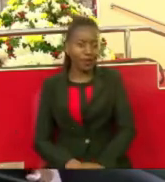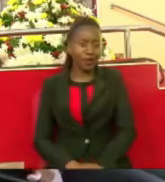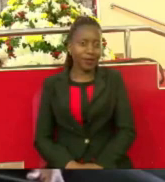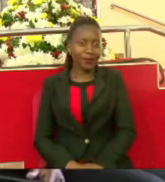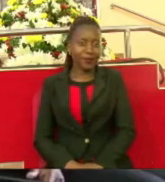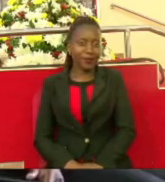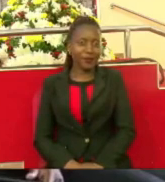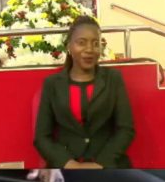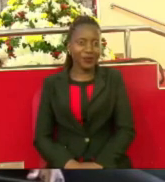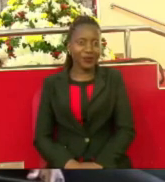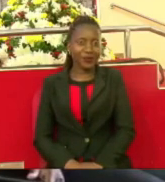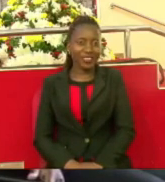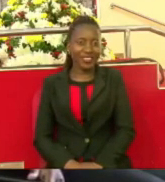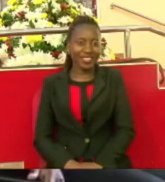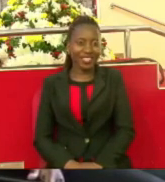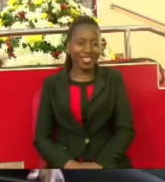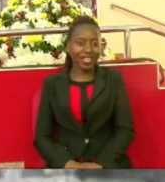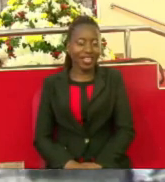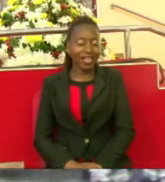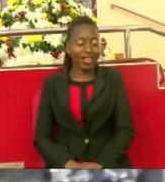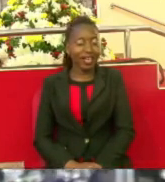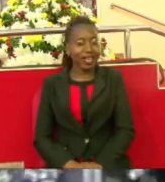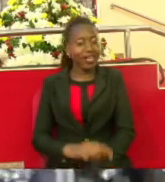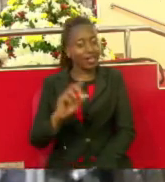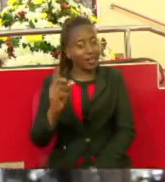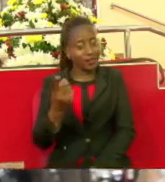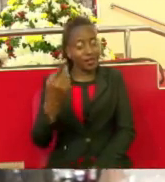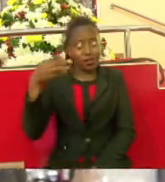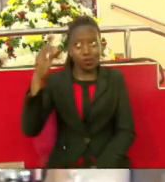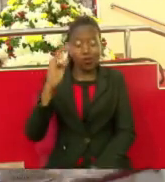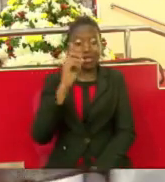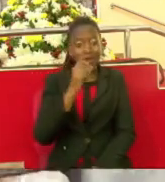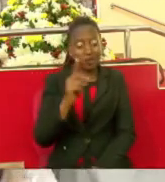And he said, the first God that you should serve, serve Him in your house.